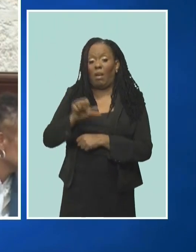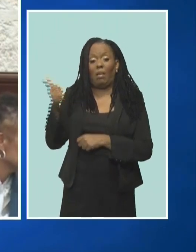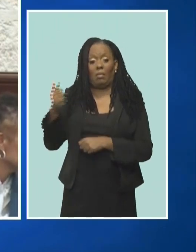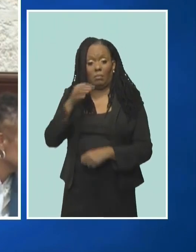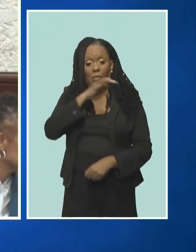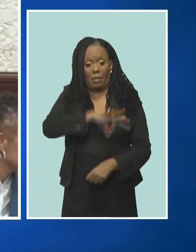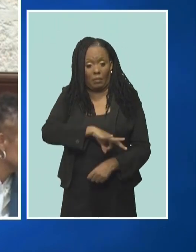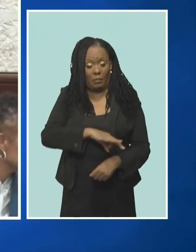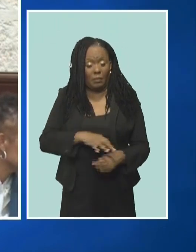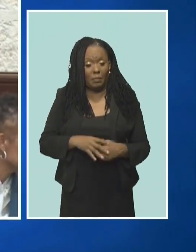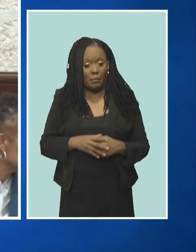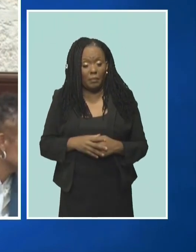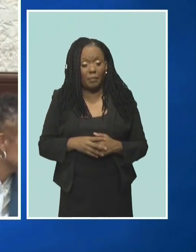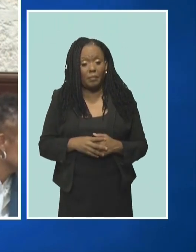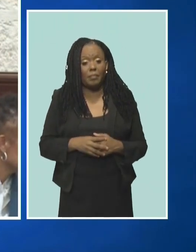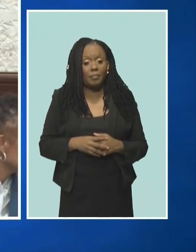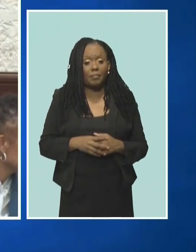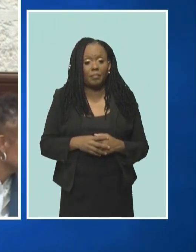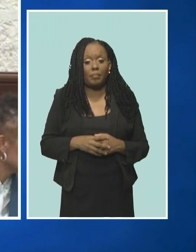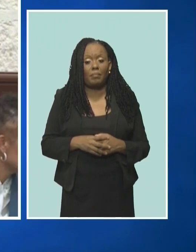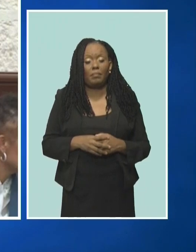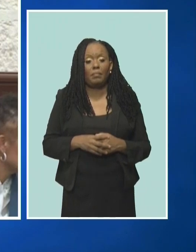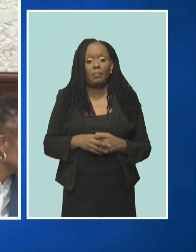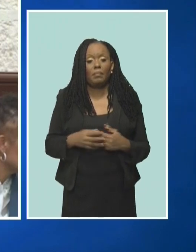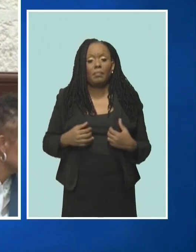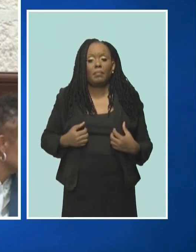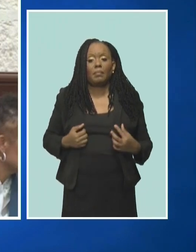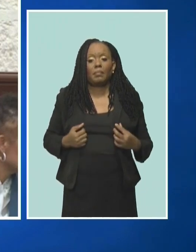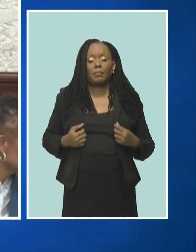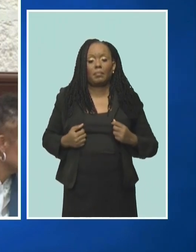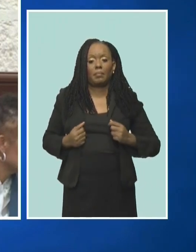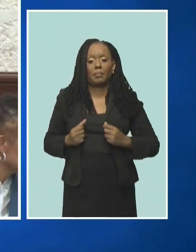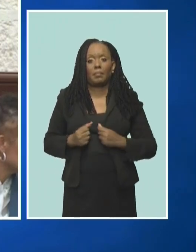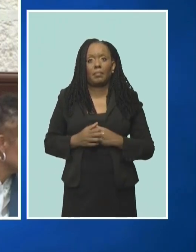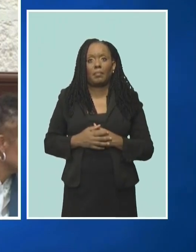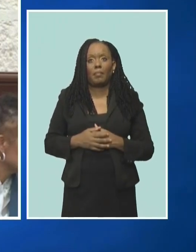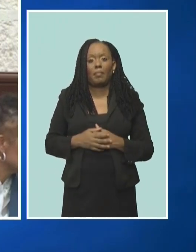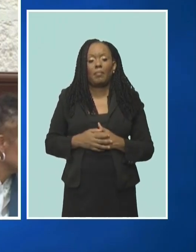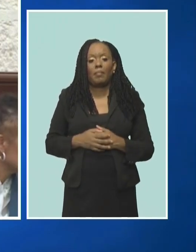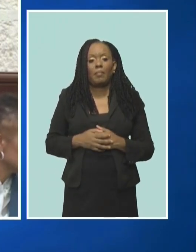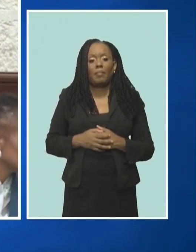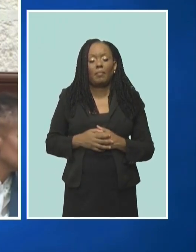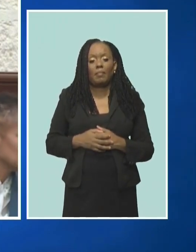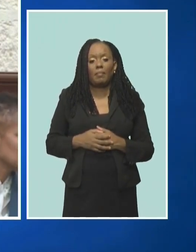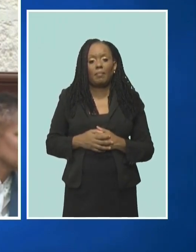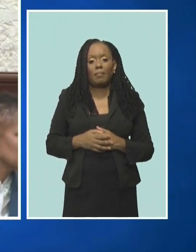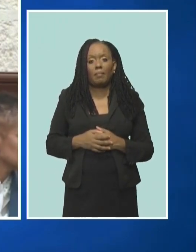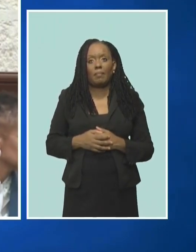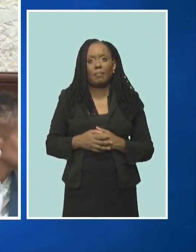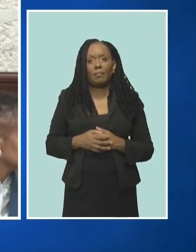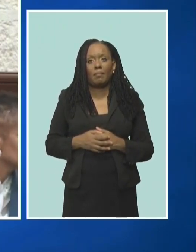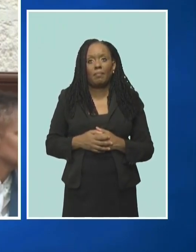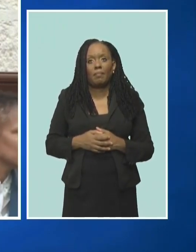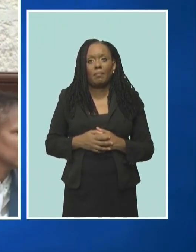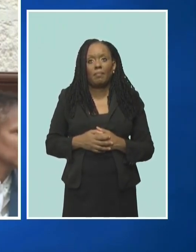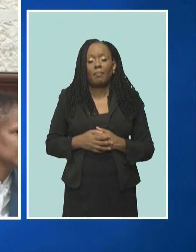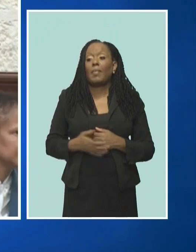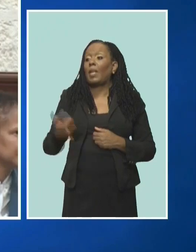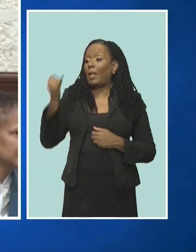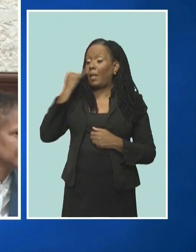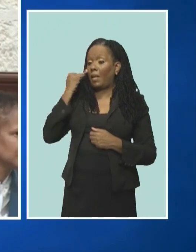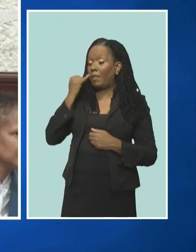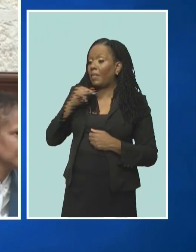Now, if that offer of assistance turns out to be illusory, then the plea bargain agreement is rejected.